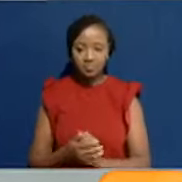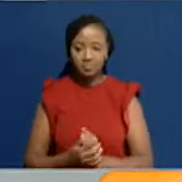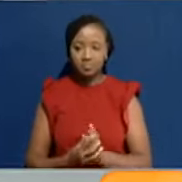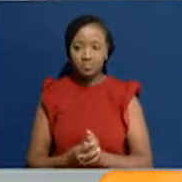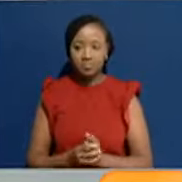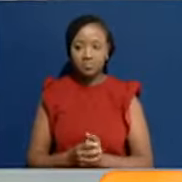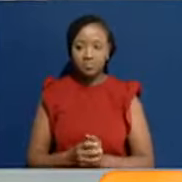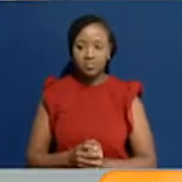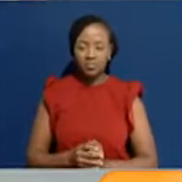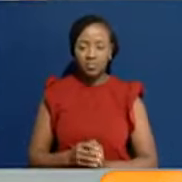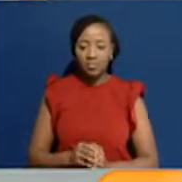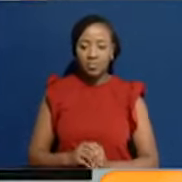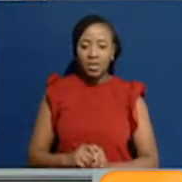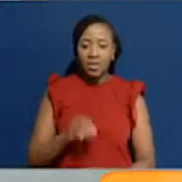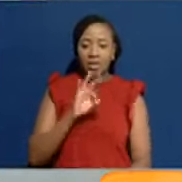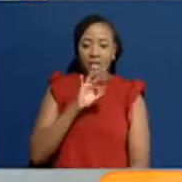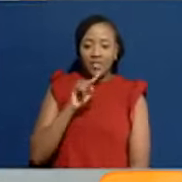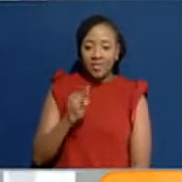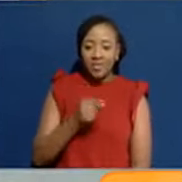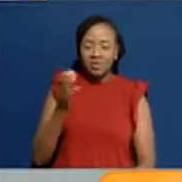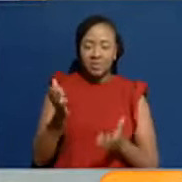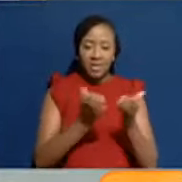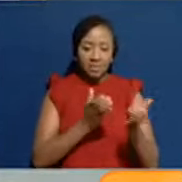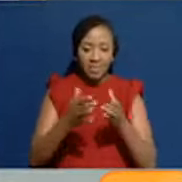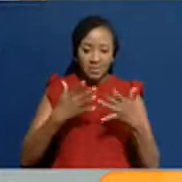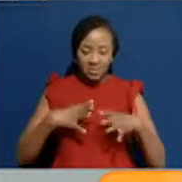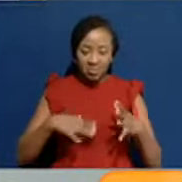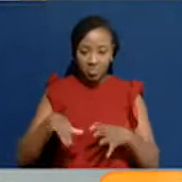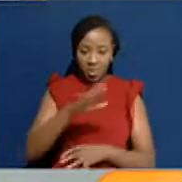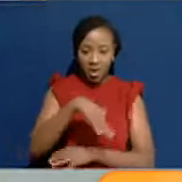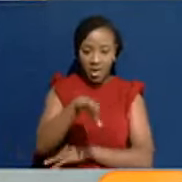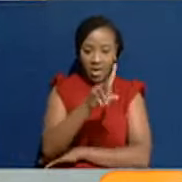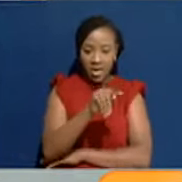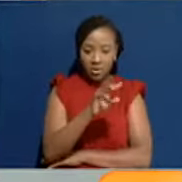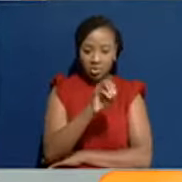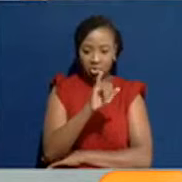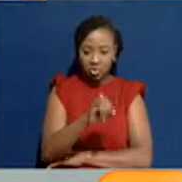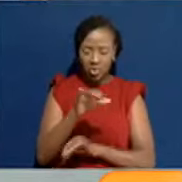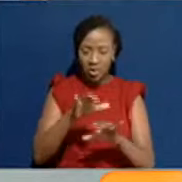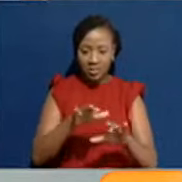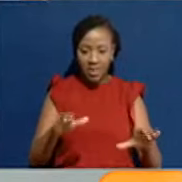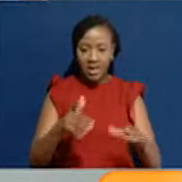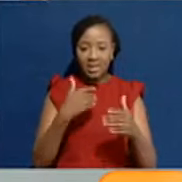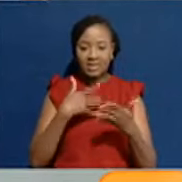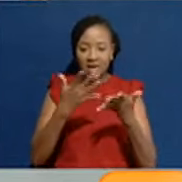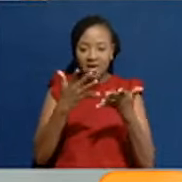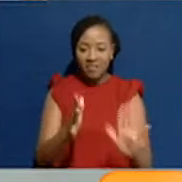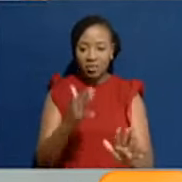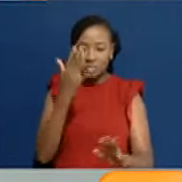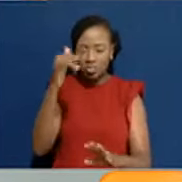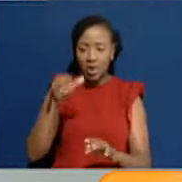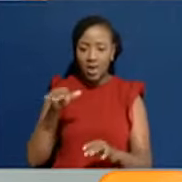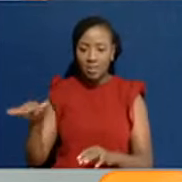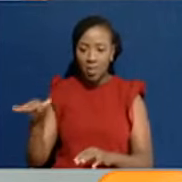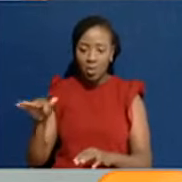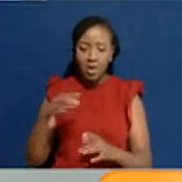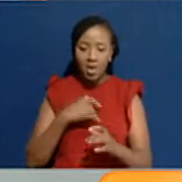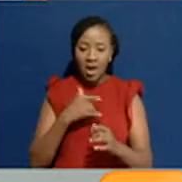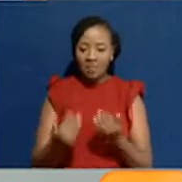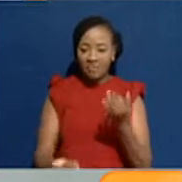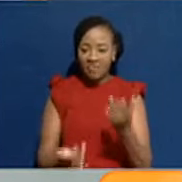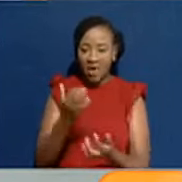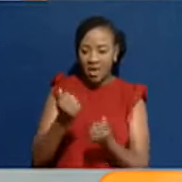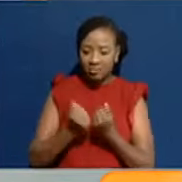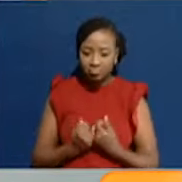All right, back home again, and more than 3,000 traders at Toi Market are counting their losses after an early morning inferno raised down